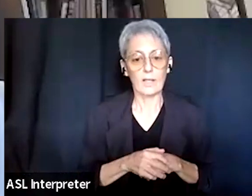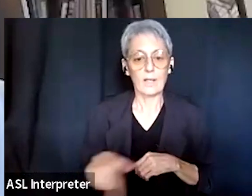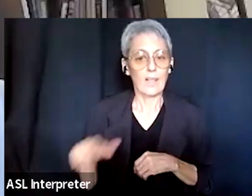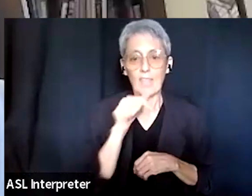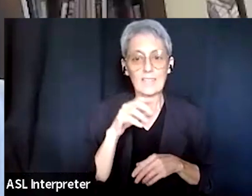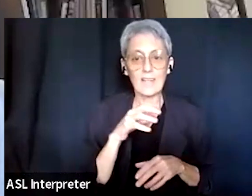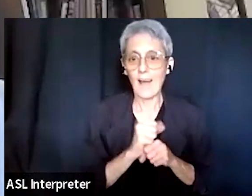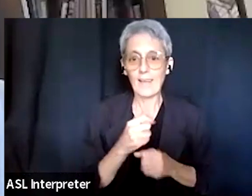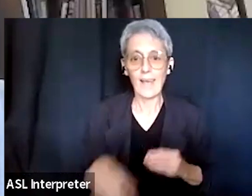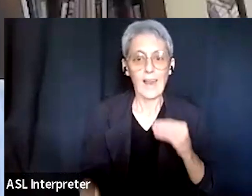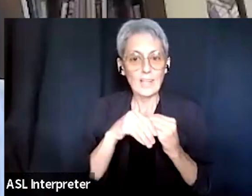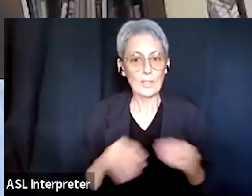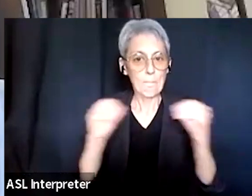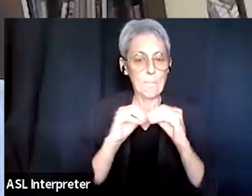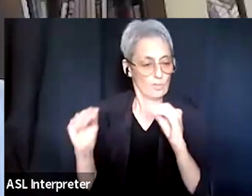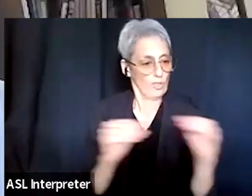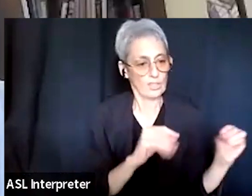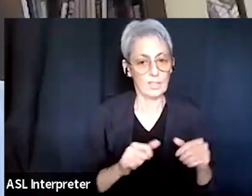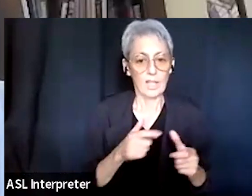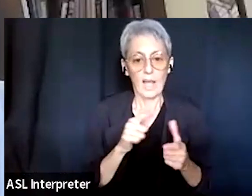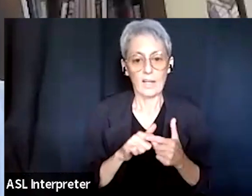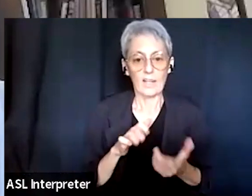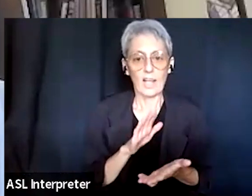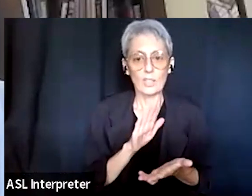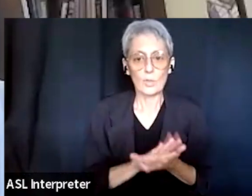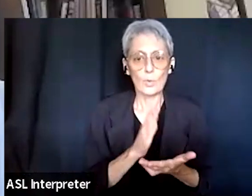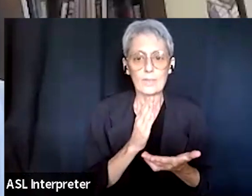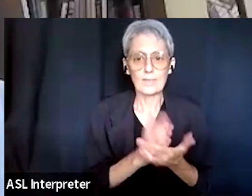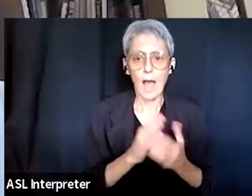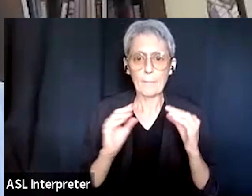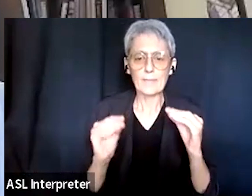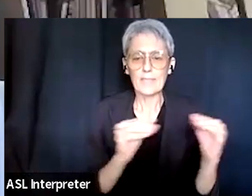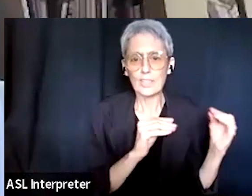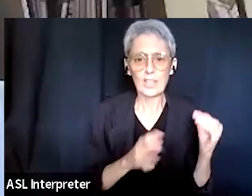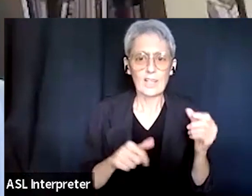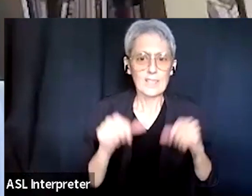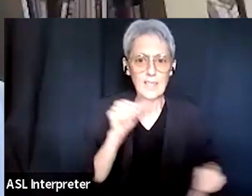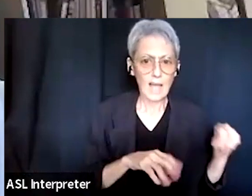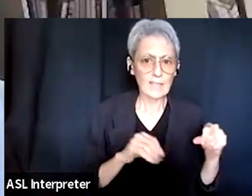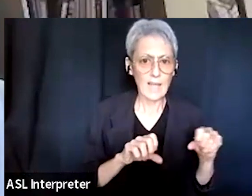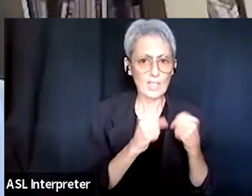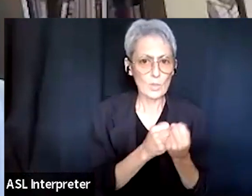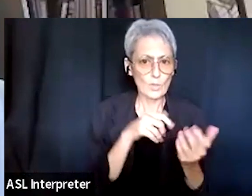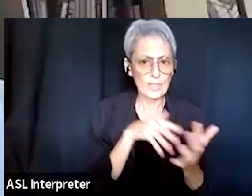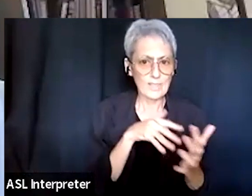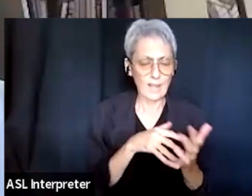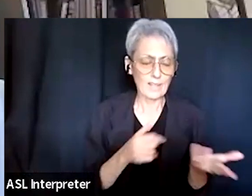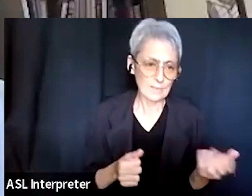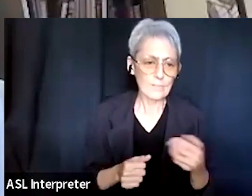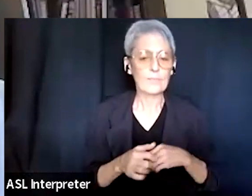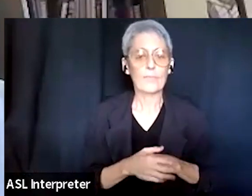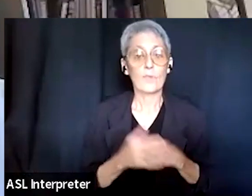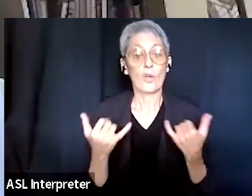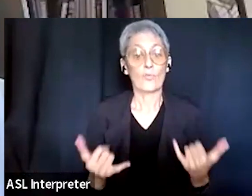instruction, and schools stopped teaching science and social studies in some cases. So we're at a moment now where I think it's great